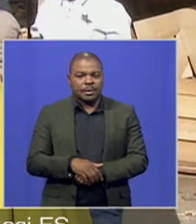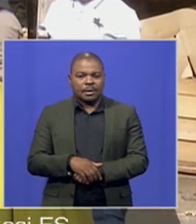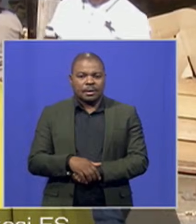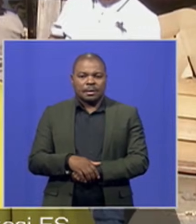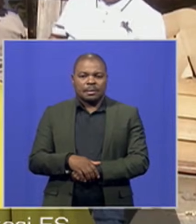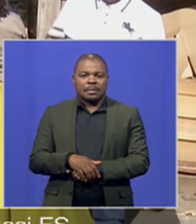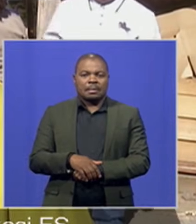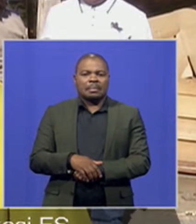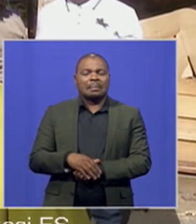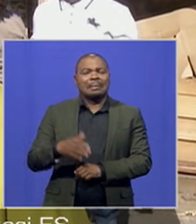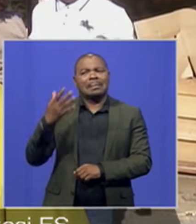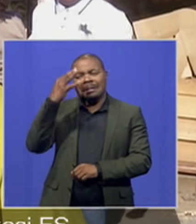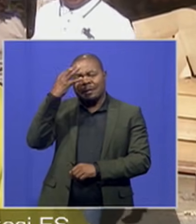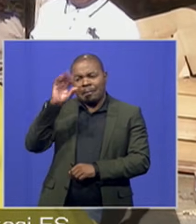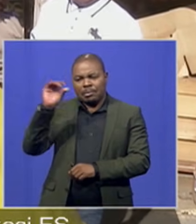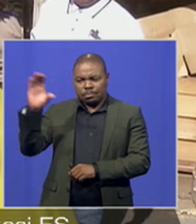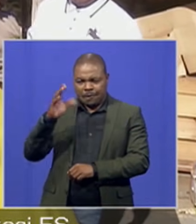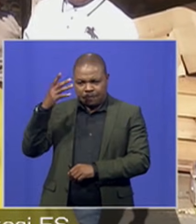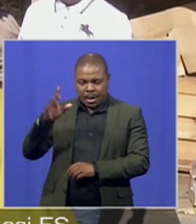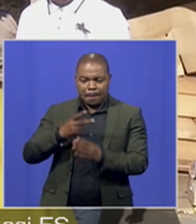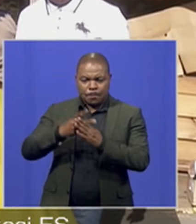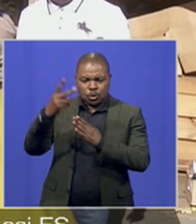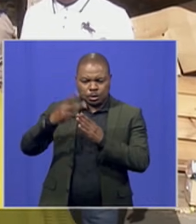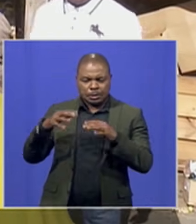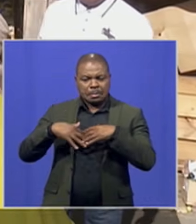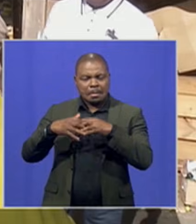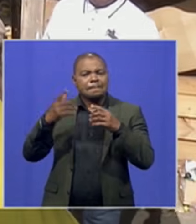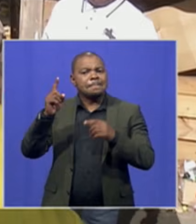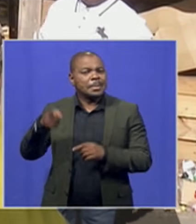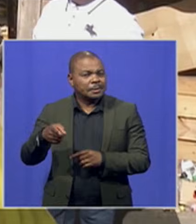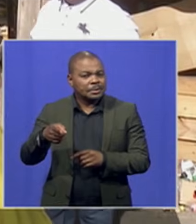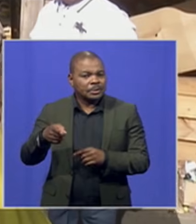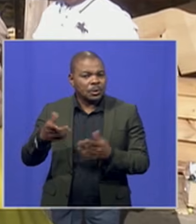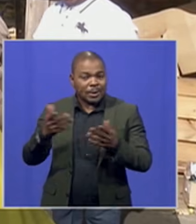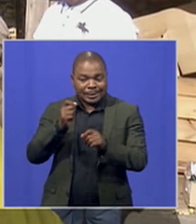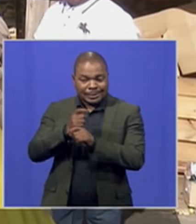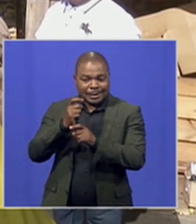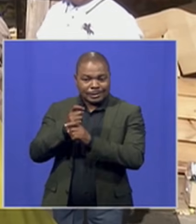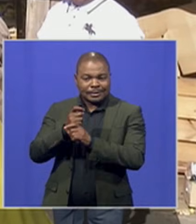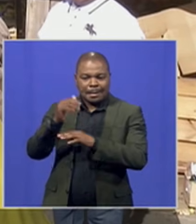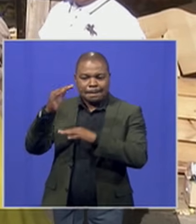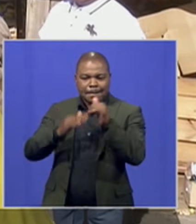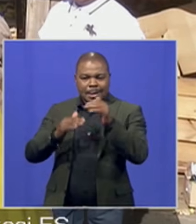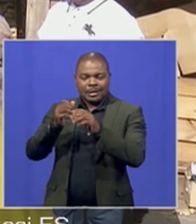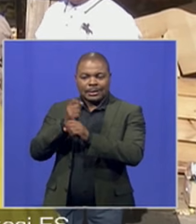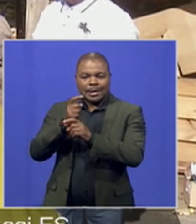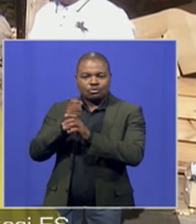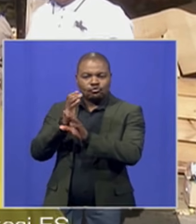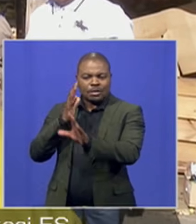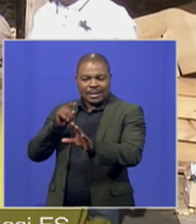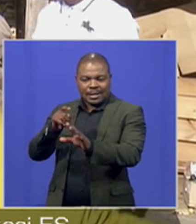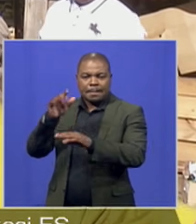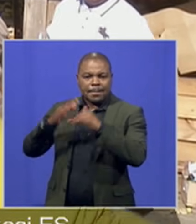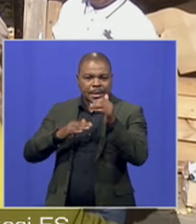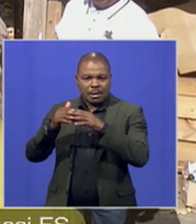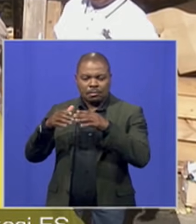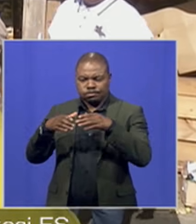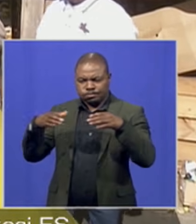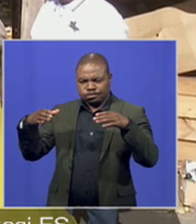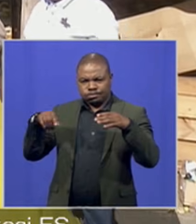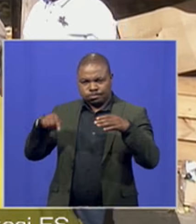ya re bolela madi ga nna le projeke e neng e tshwantse semollo e diriwe mo taxi rank go aga taxi rank e siameng e katugileng